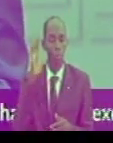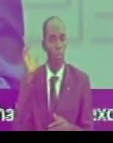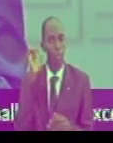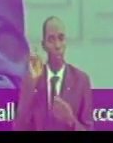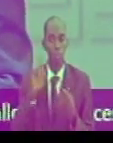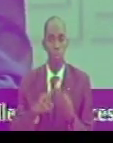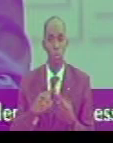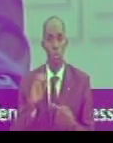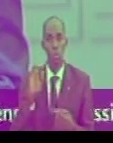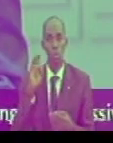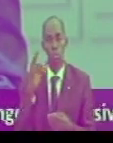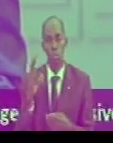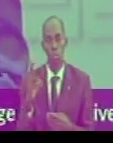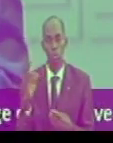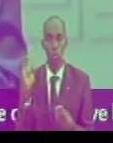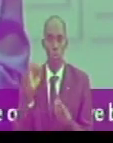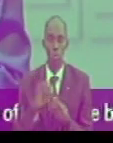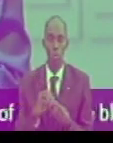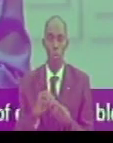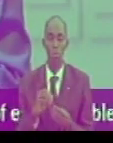testimonies. Next testimony.